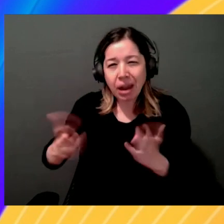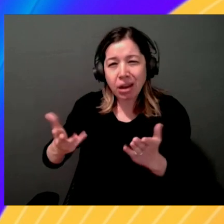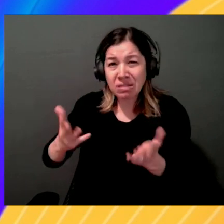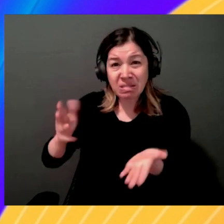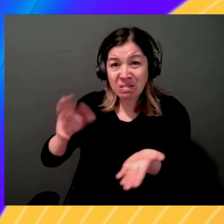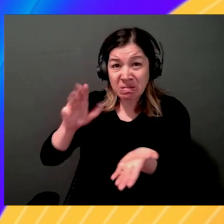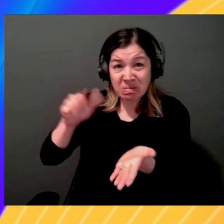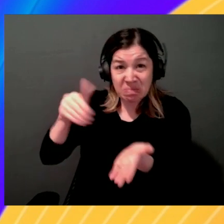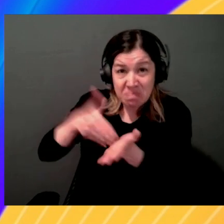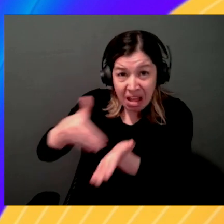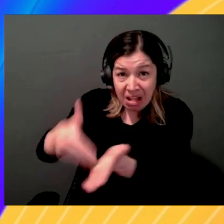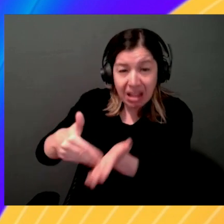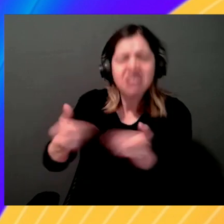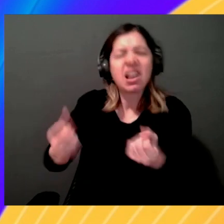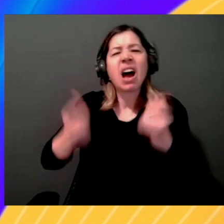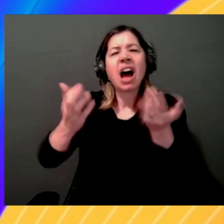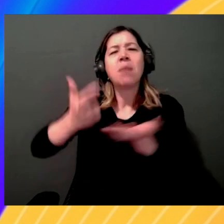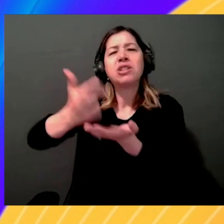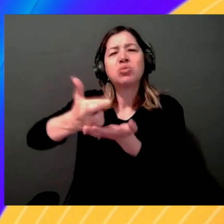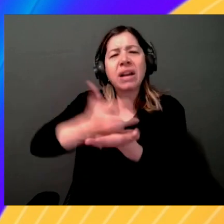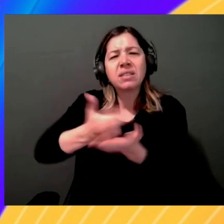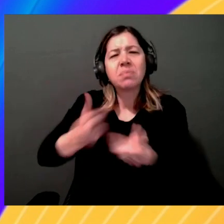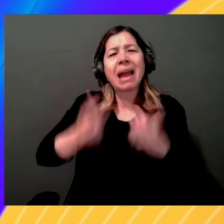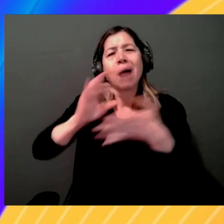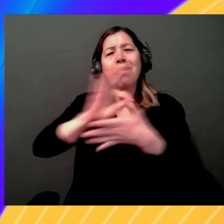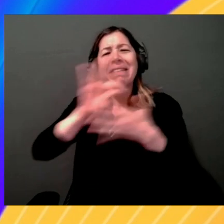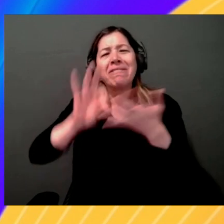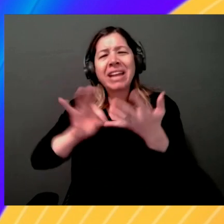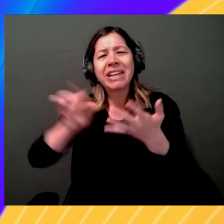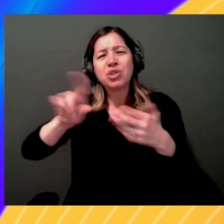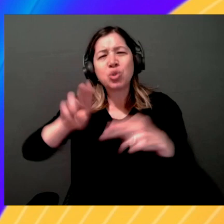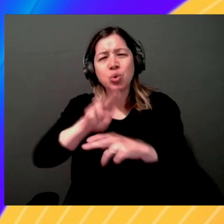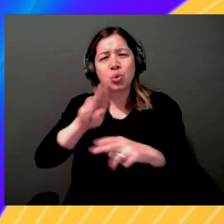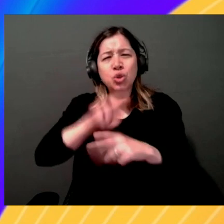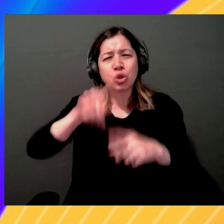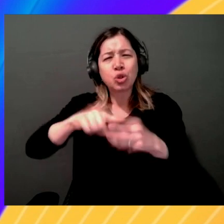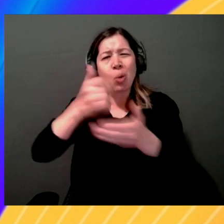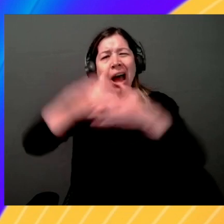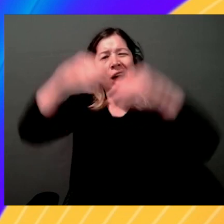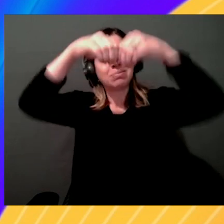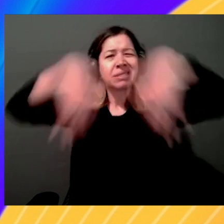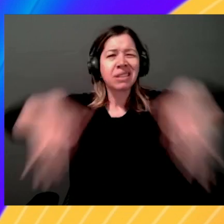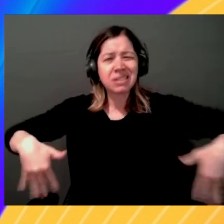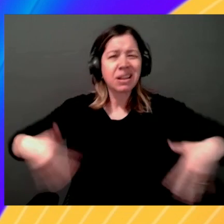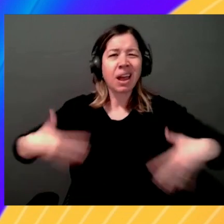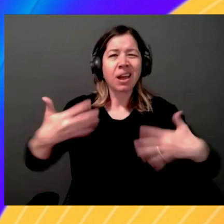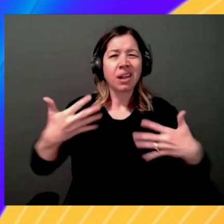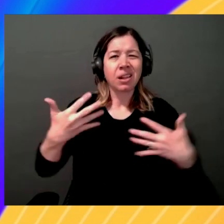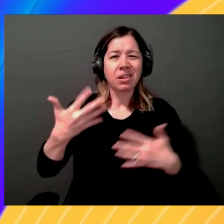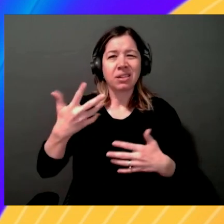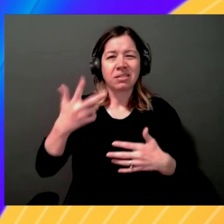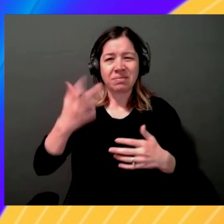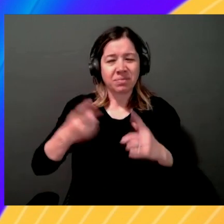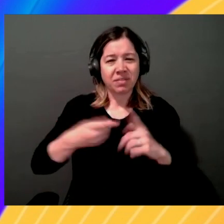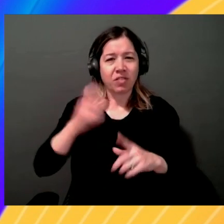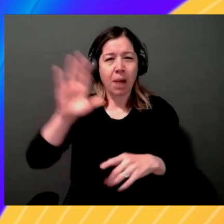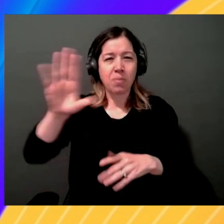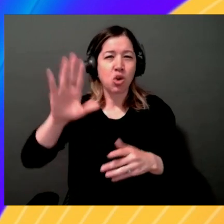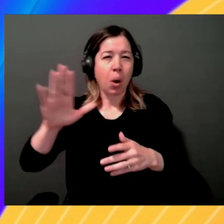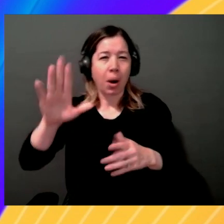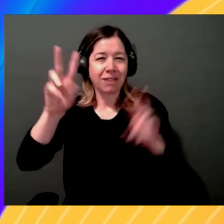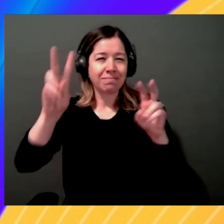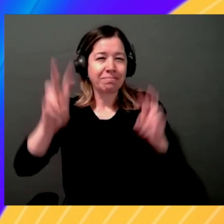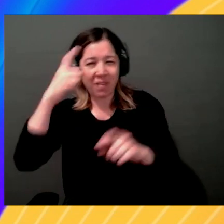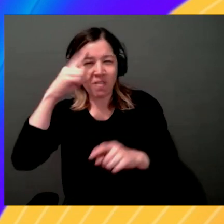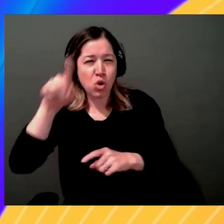features of Personalize that you use to help kind of distill all that down to make it most sense for your Just For You page? Yeah, I mean, so